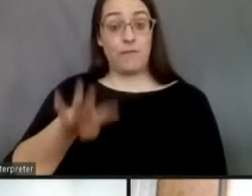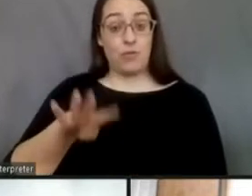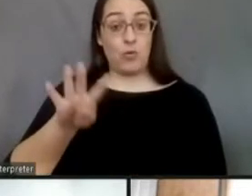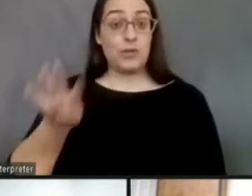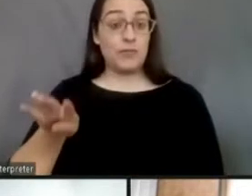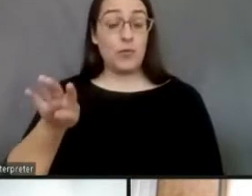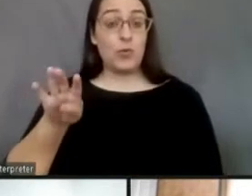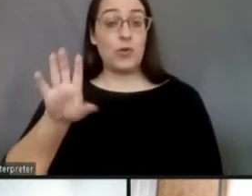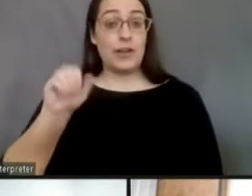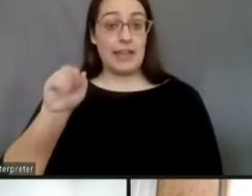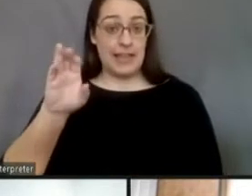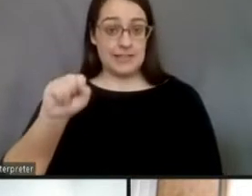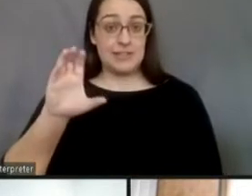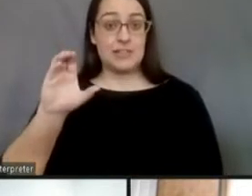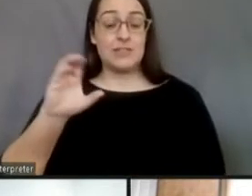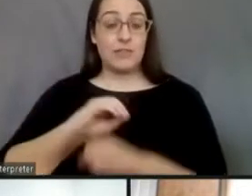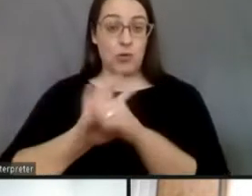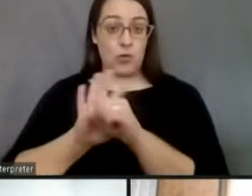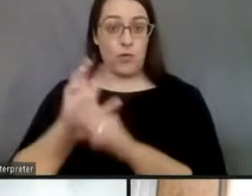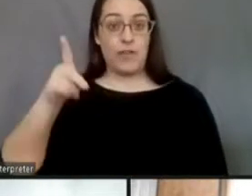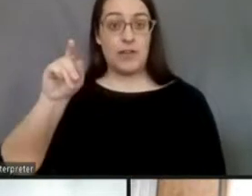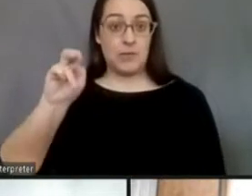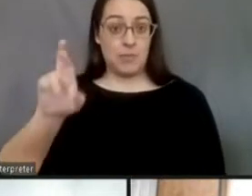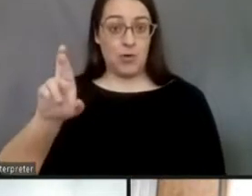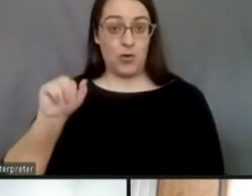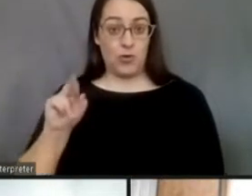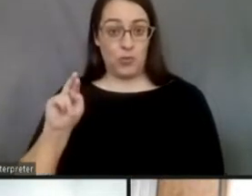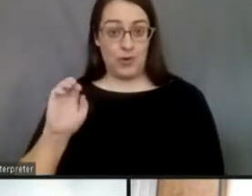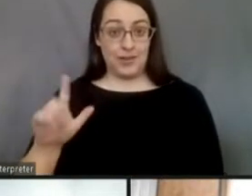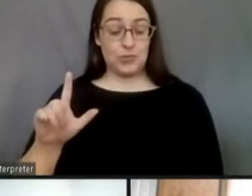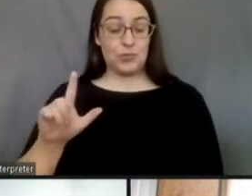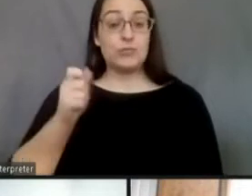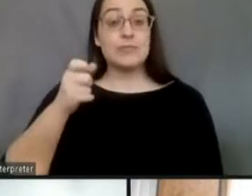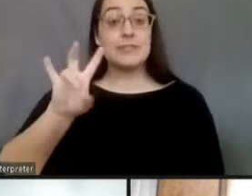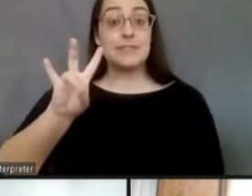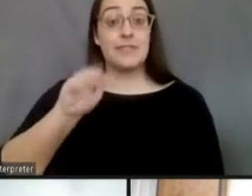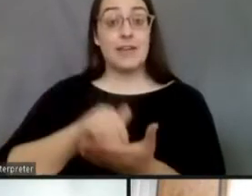33,744 cases of COVID-19 in Potter and Randall counties,